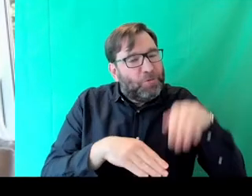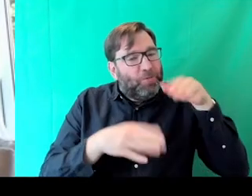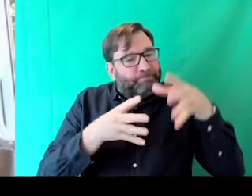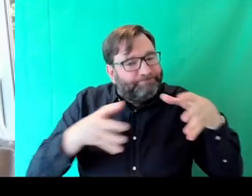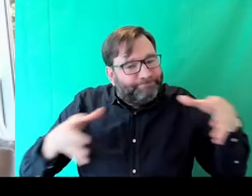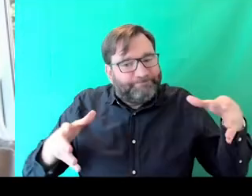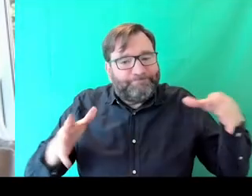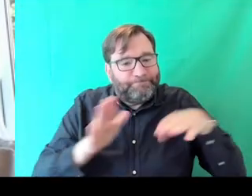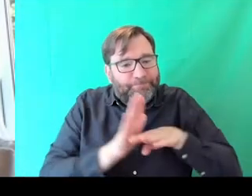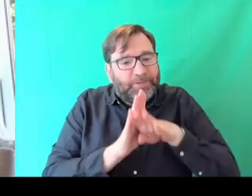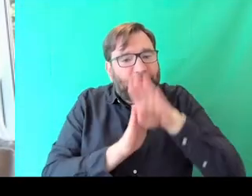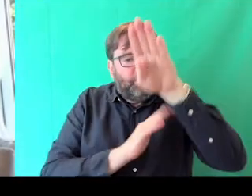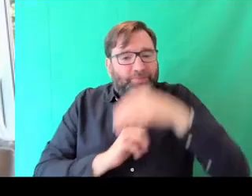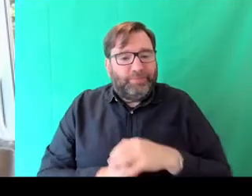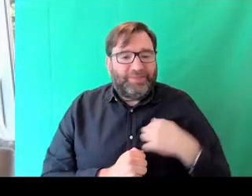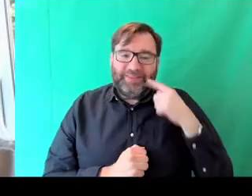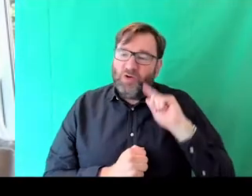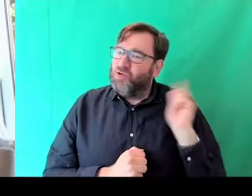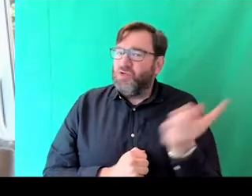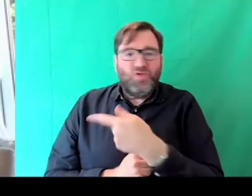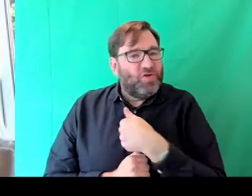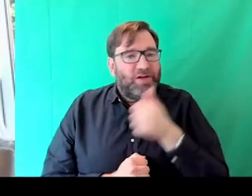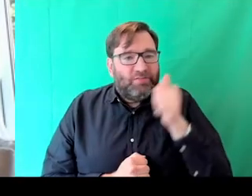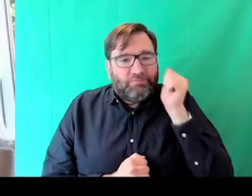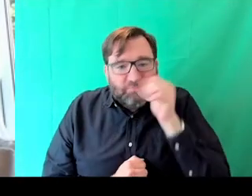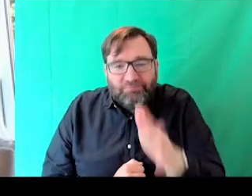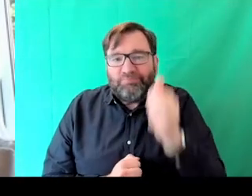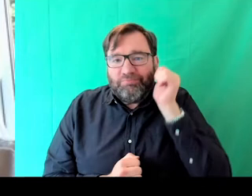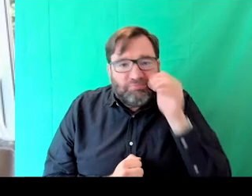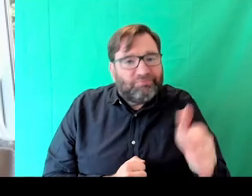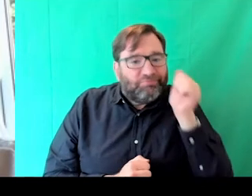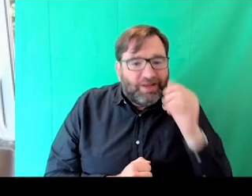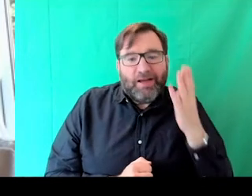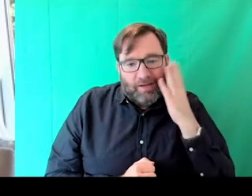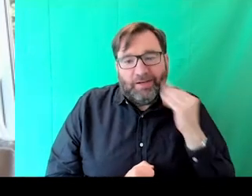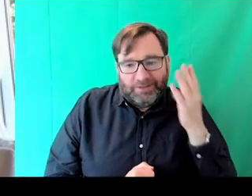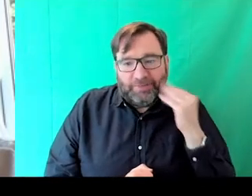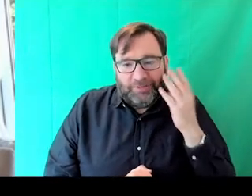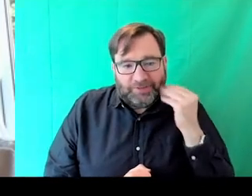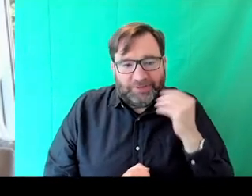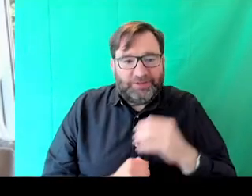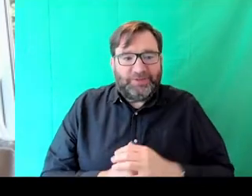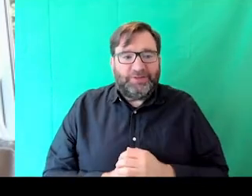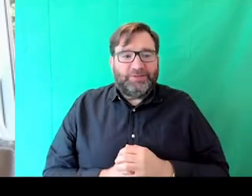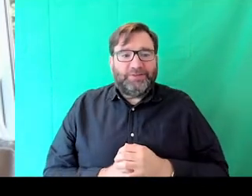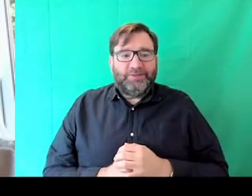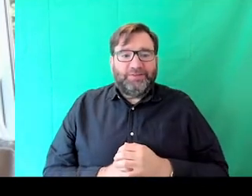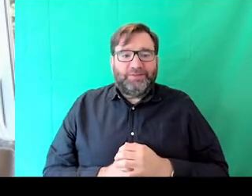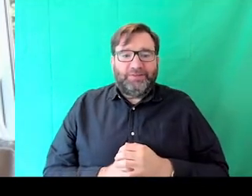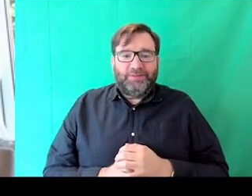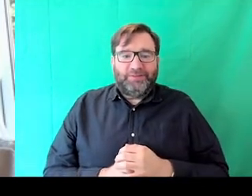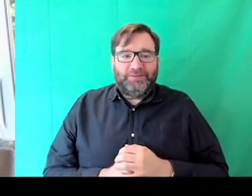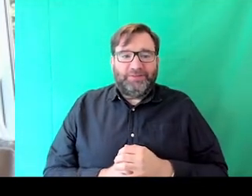live my life through accessible technology, whether that's my MacBook or any type of Apple product that's reading back to me in